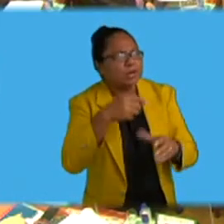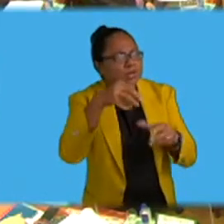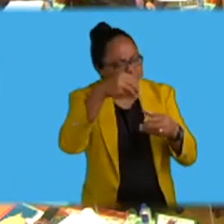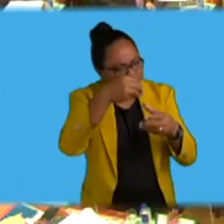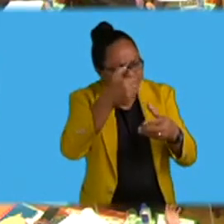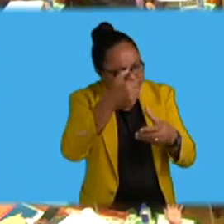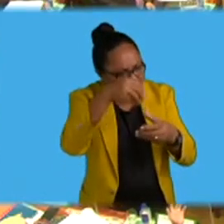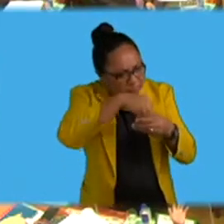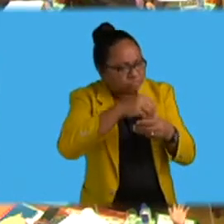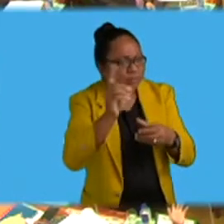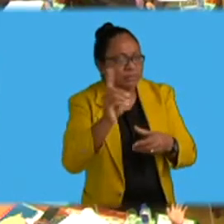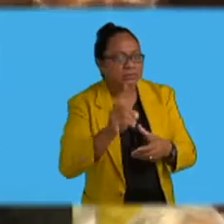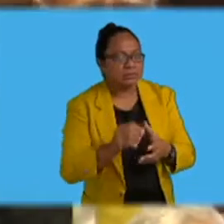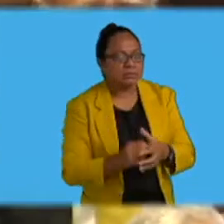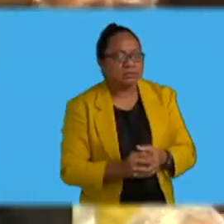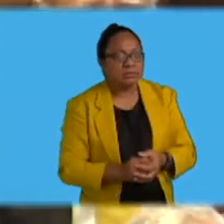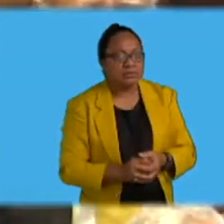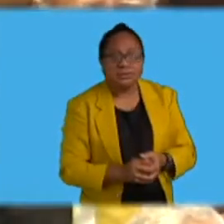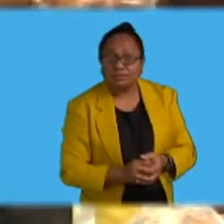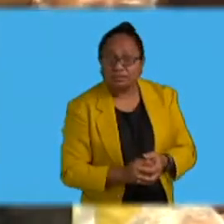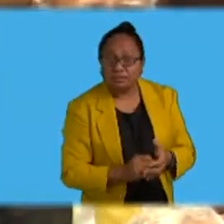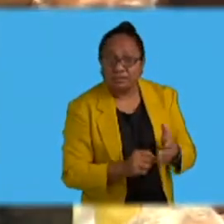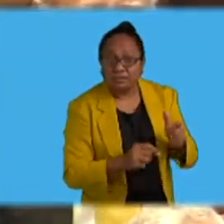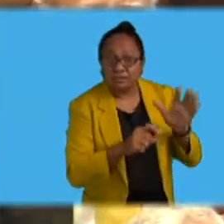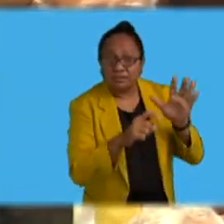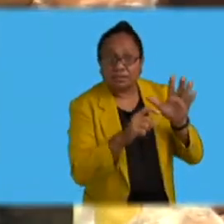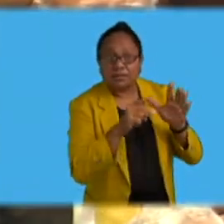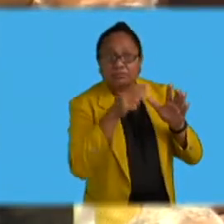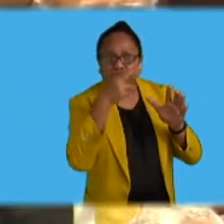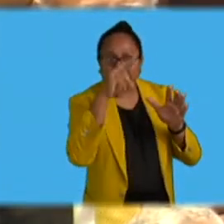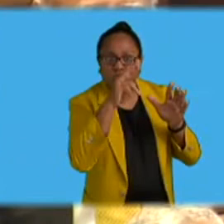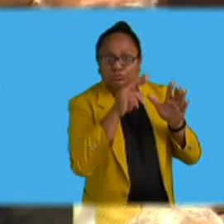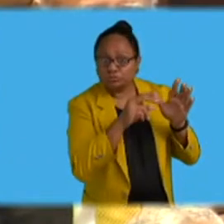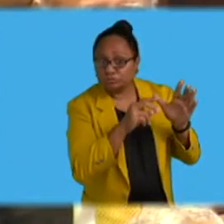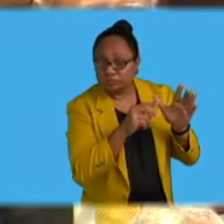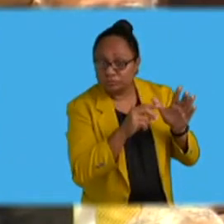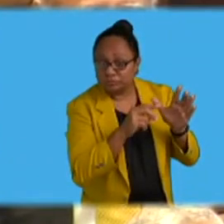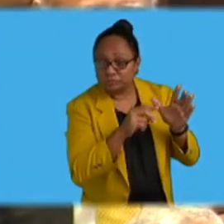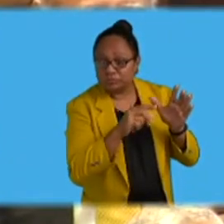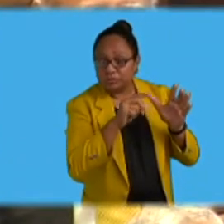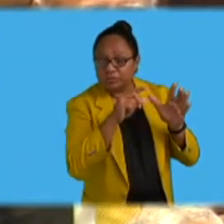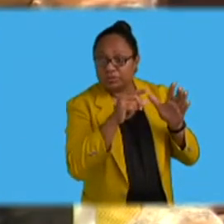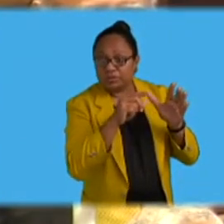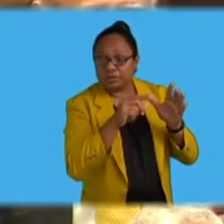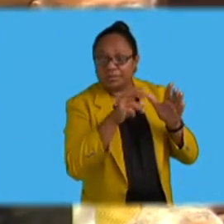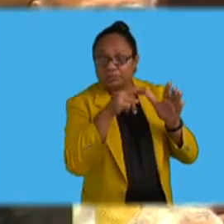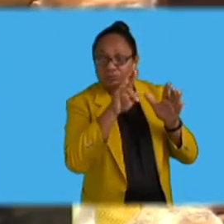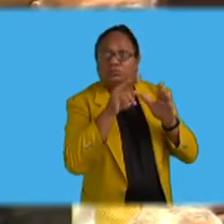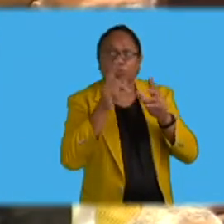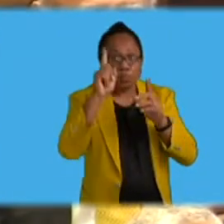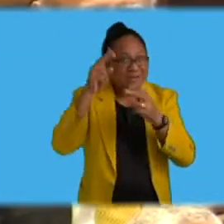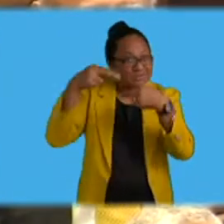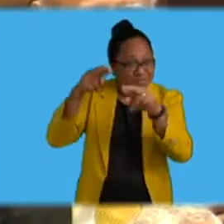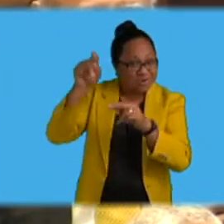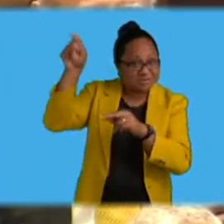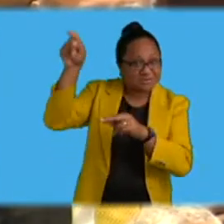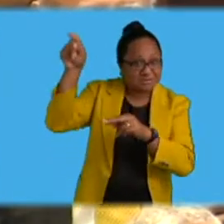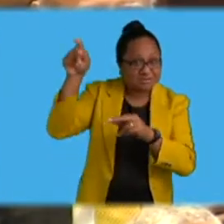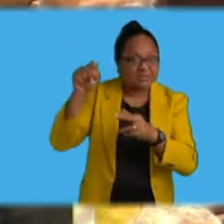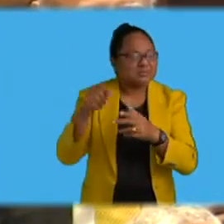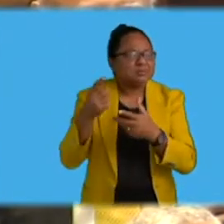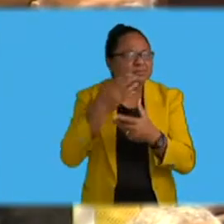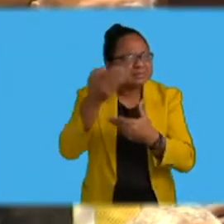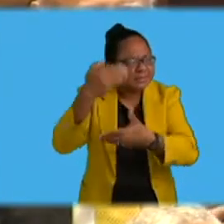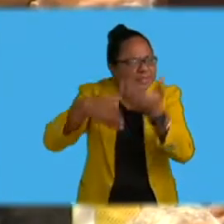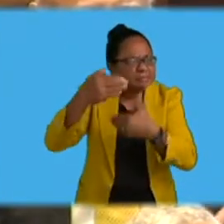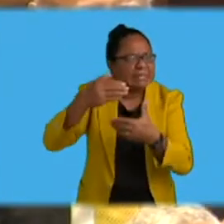Keka Vatuvonu Road is included in that? 6 projects in the north. Could you please put further clarification into